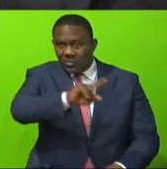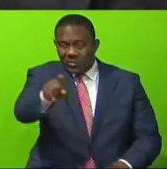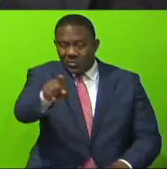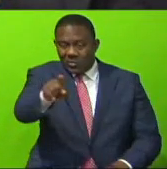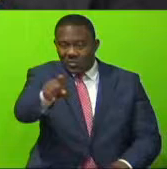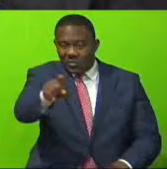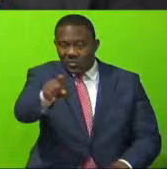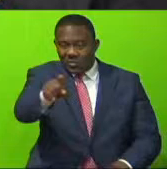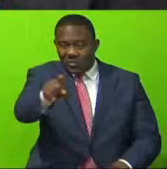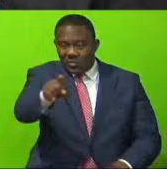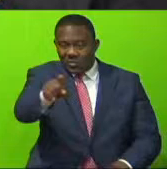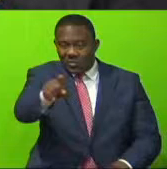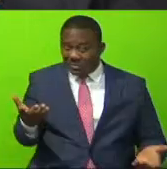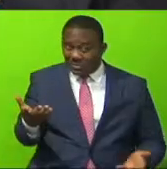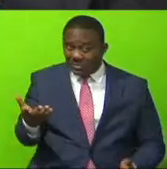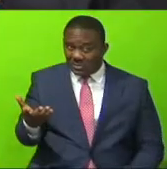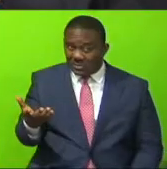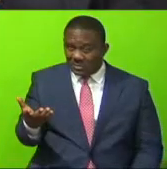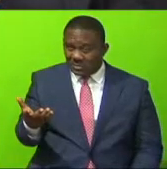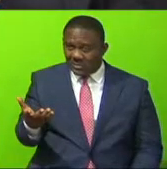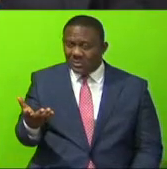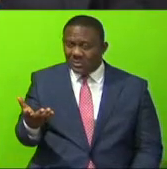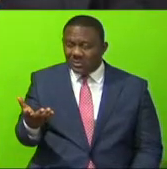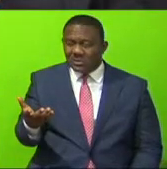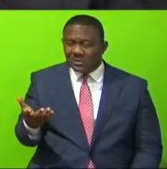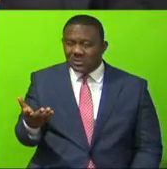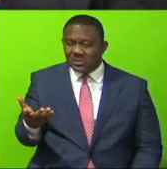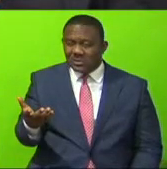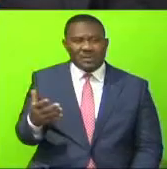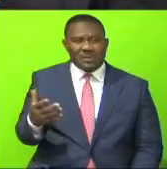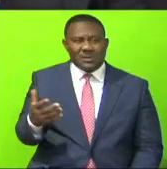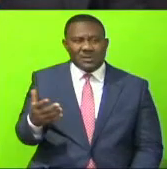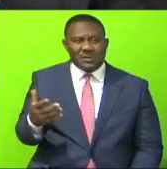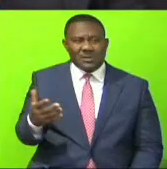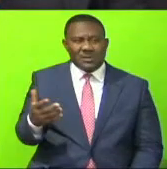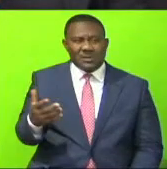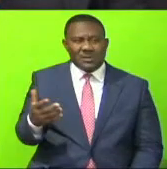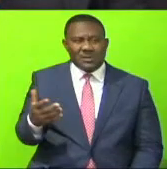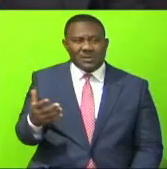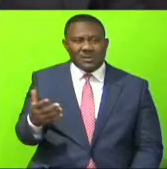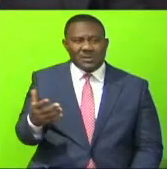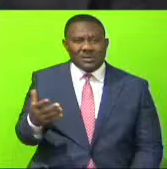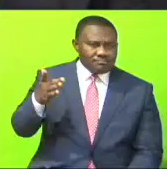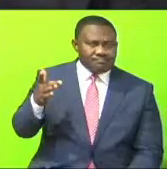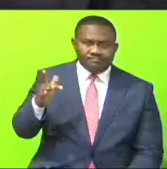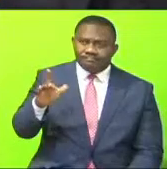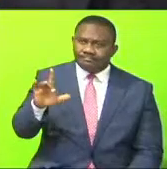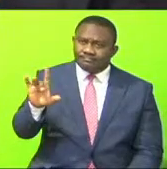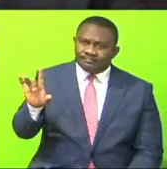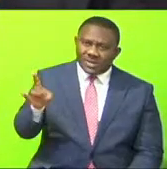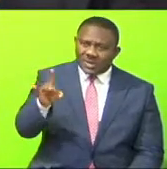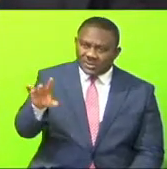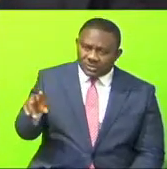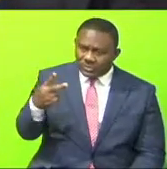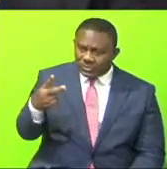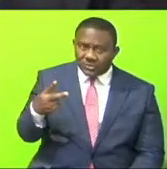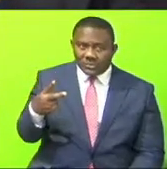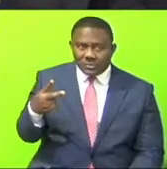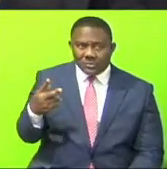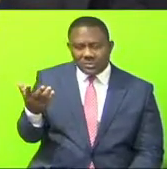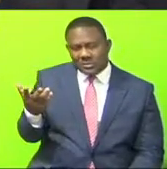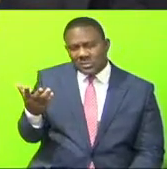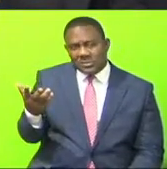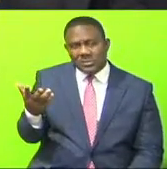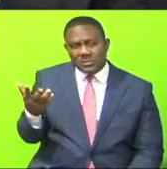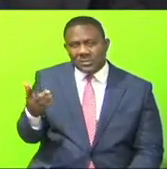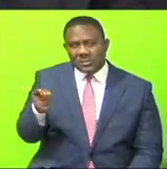in aid Article 2 of the Constitution. So where is the factual basis in law for the Speaker to do what you want him